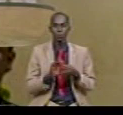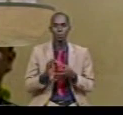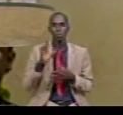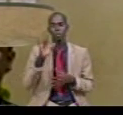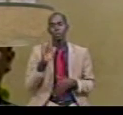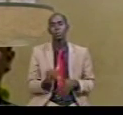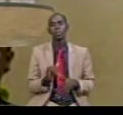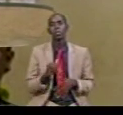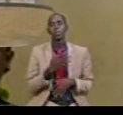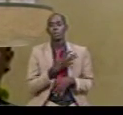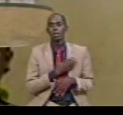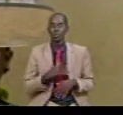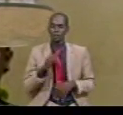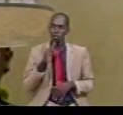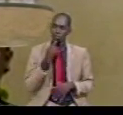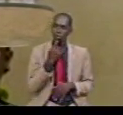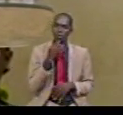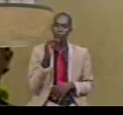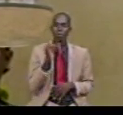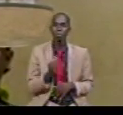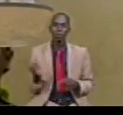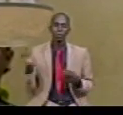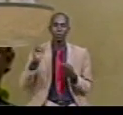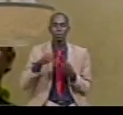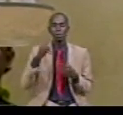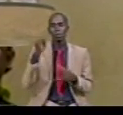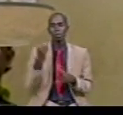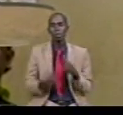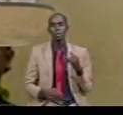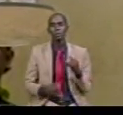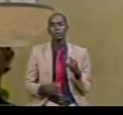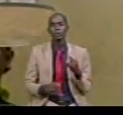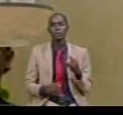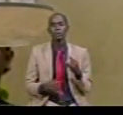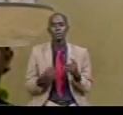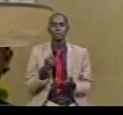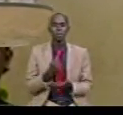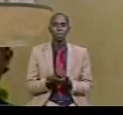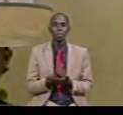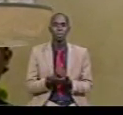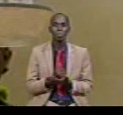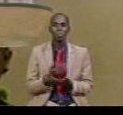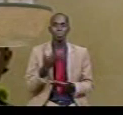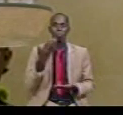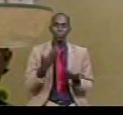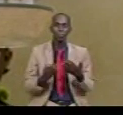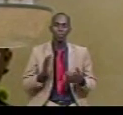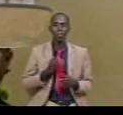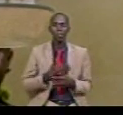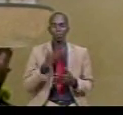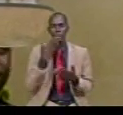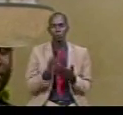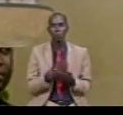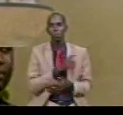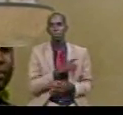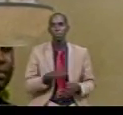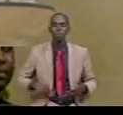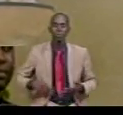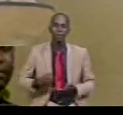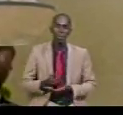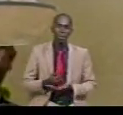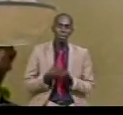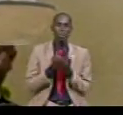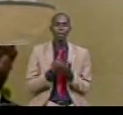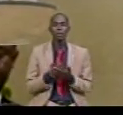and zealously unto the end. May our good Lord help Deeper